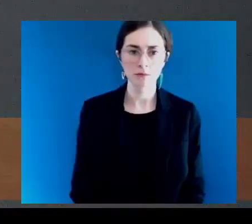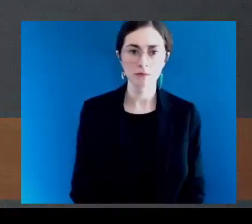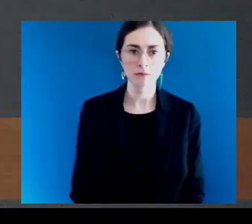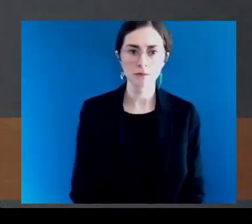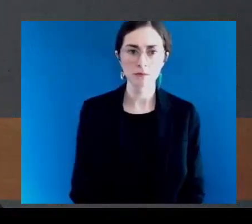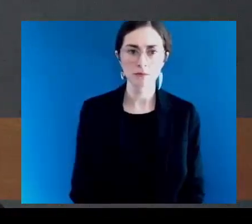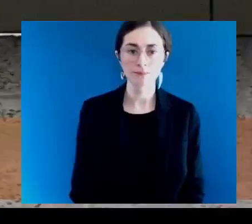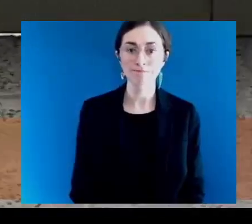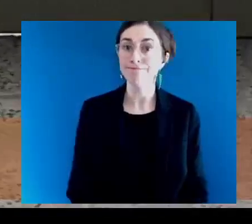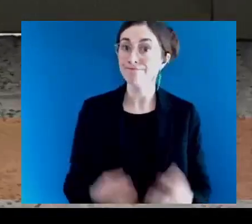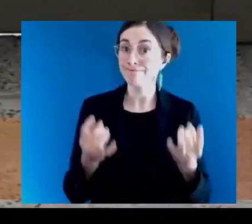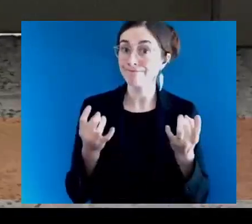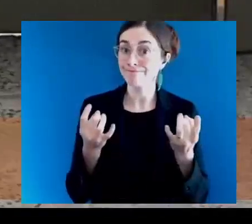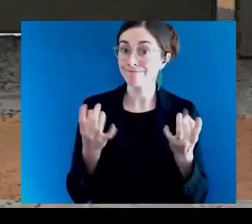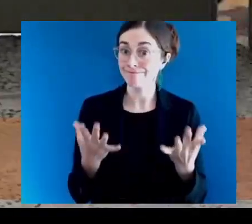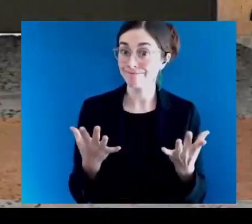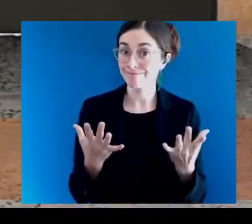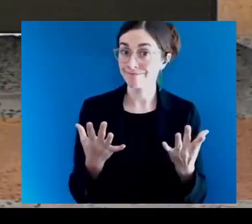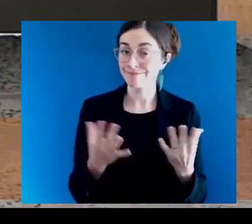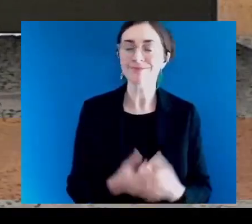shall we resume? Yes, thank you, Chair.